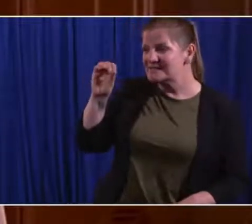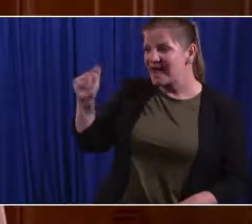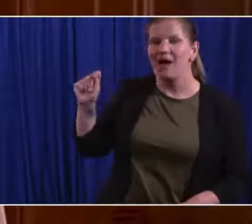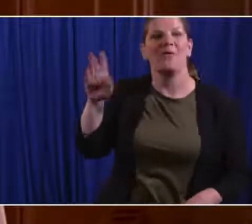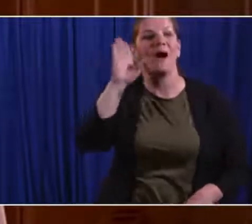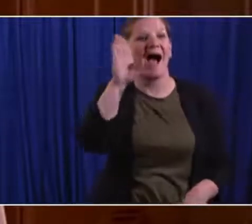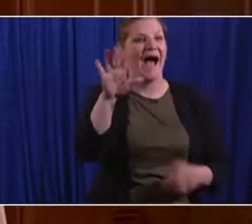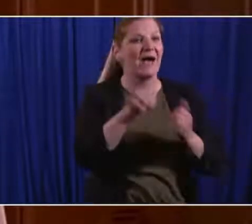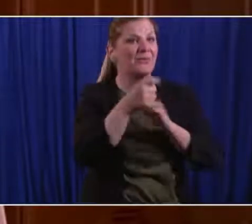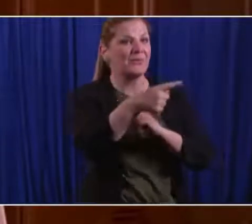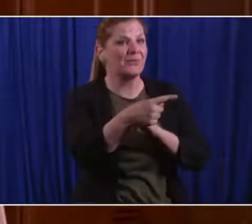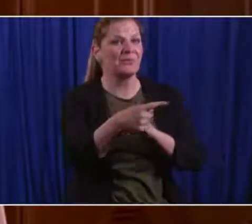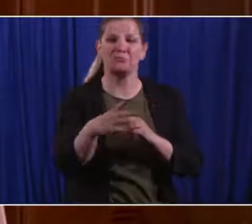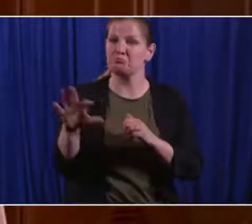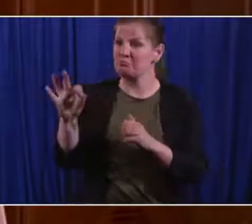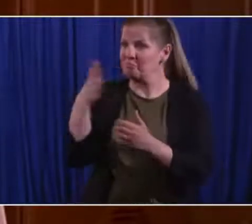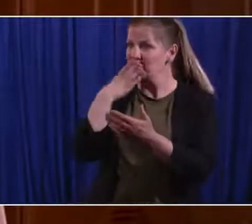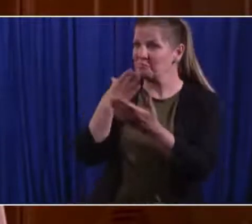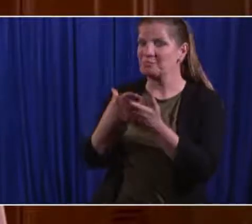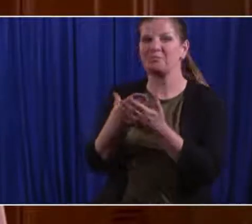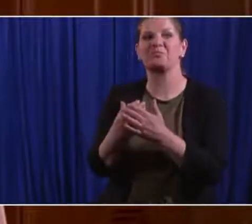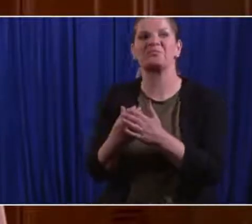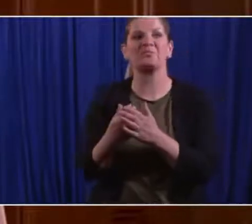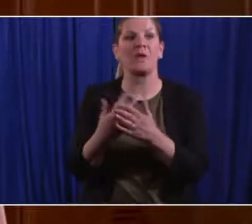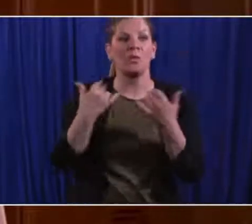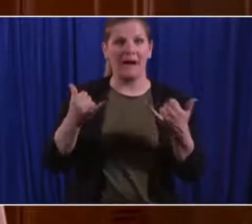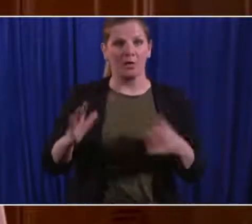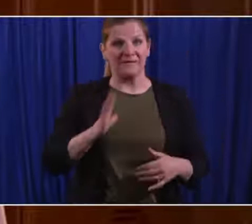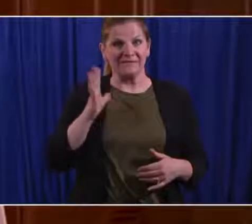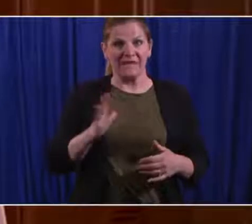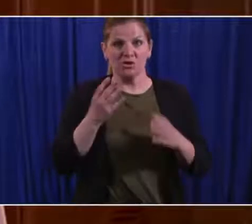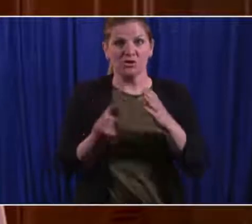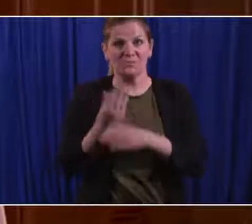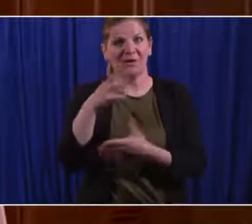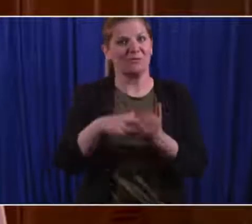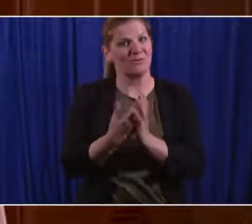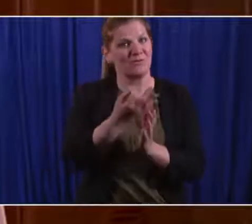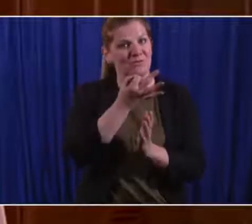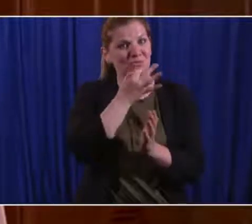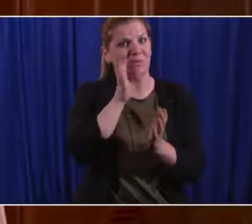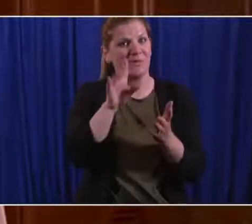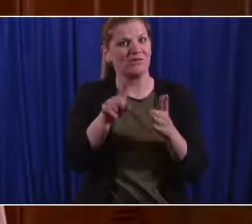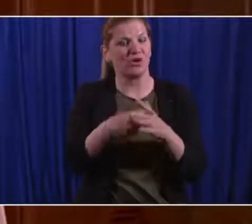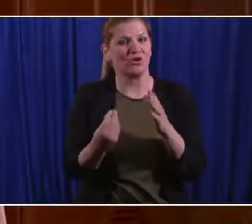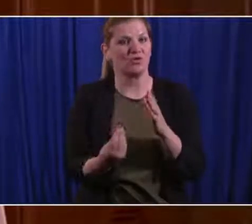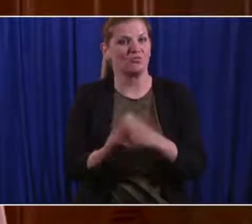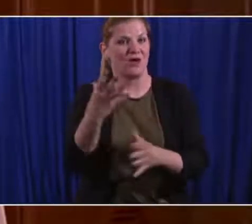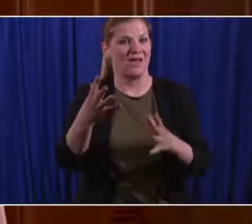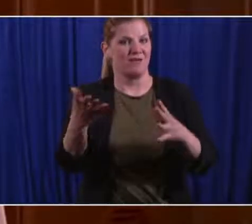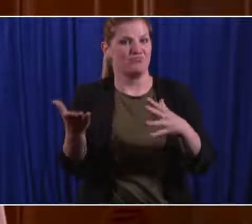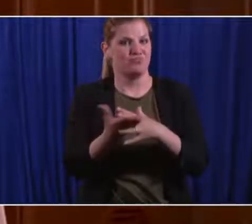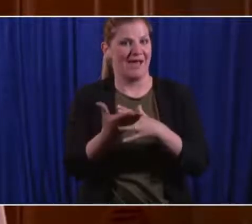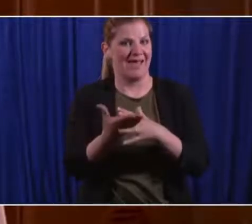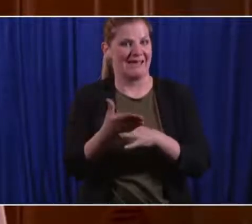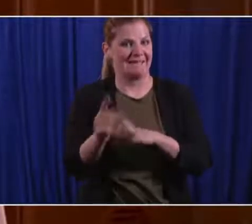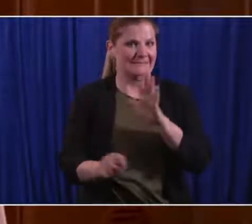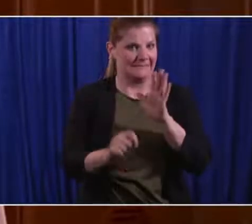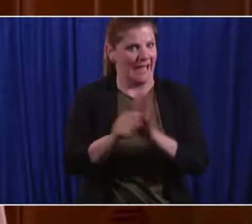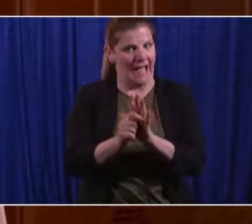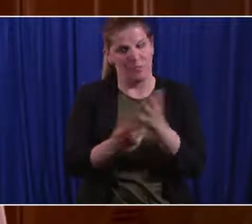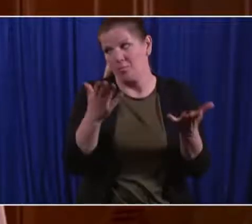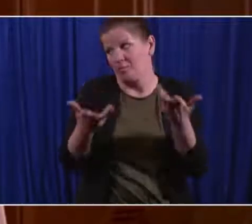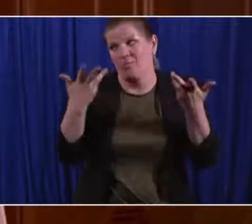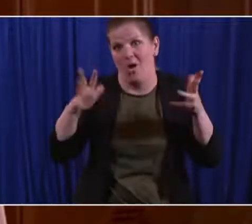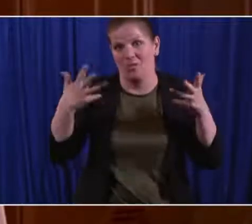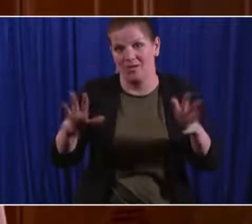Good. It's officially spring, which means we're going to be hitting spring break season very soon, if not already. what's the concern